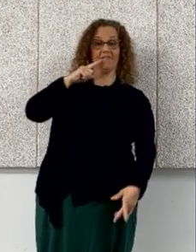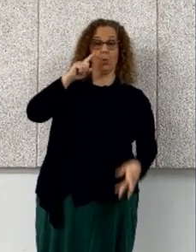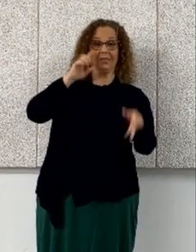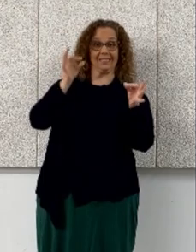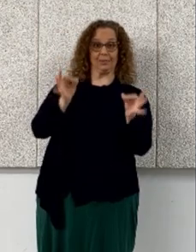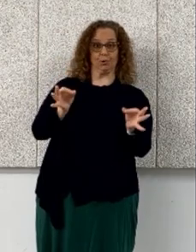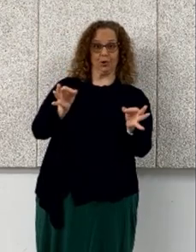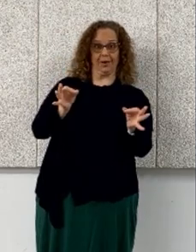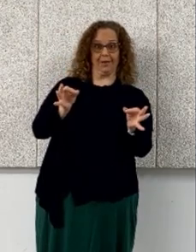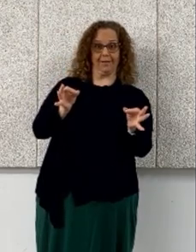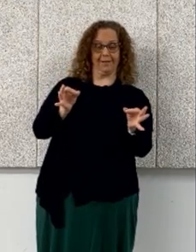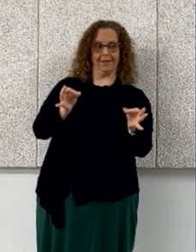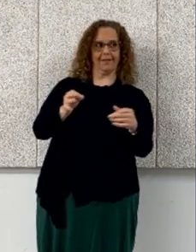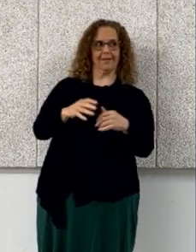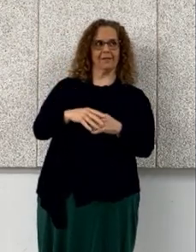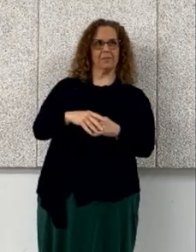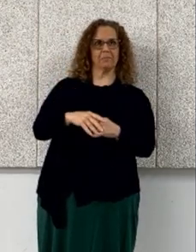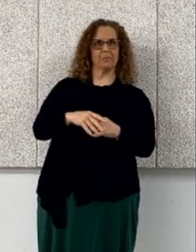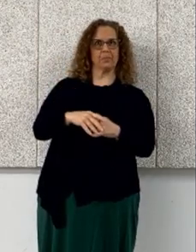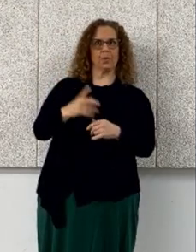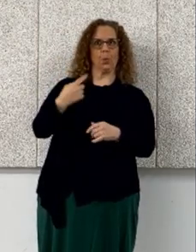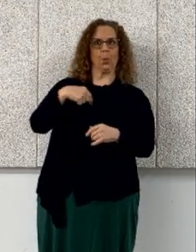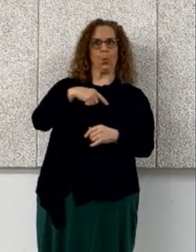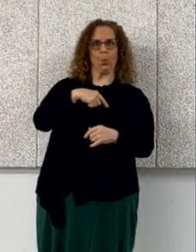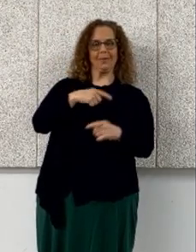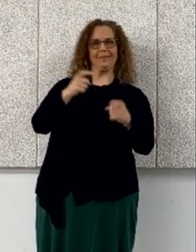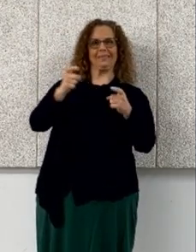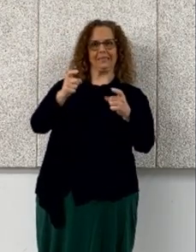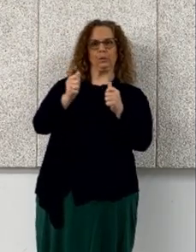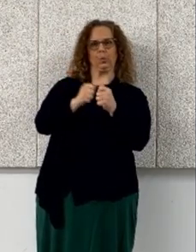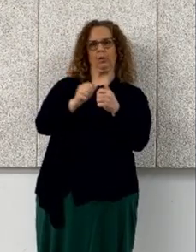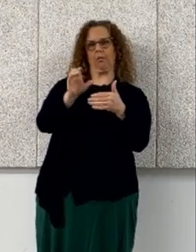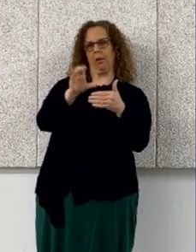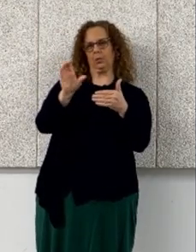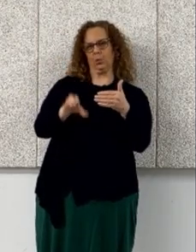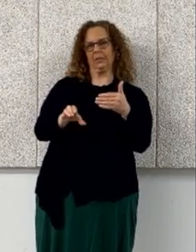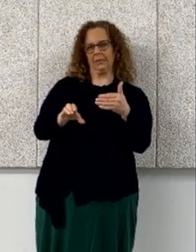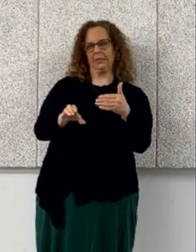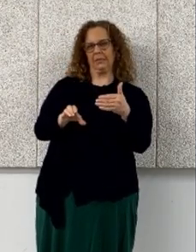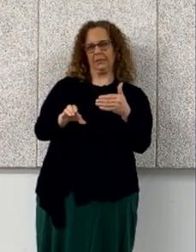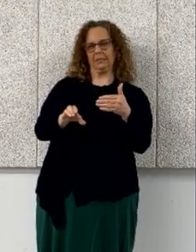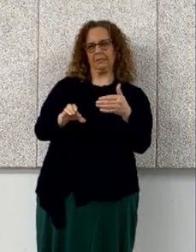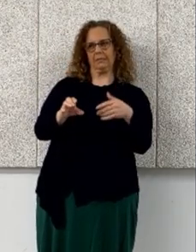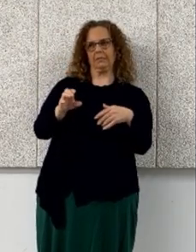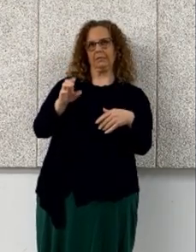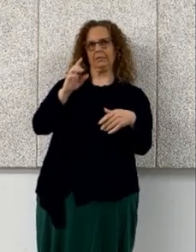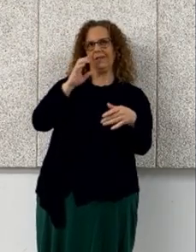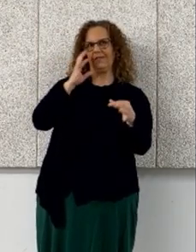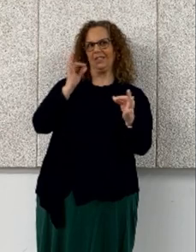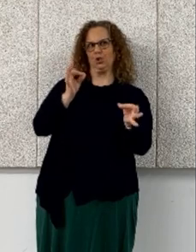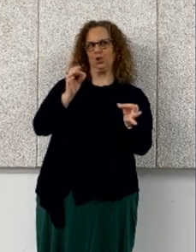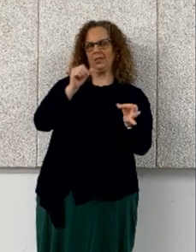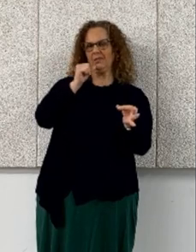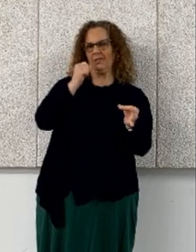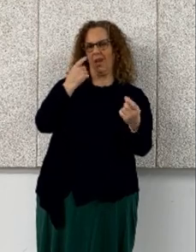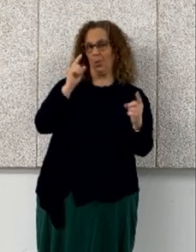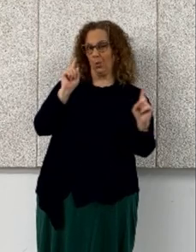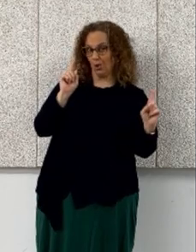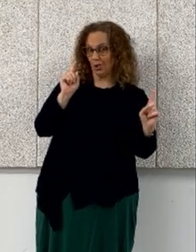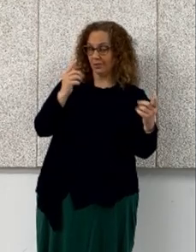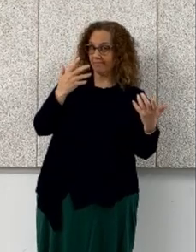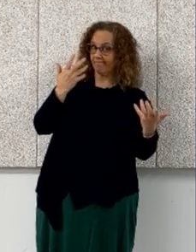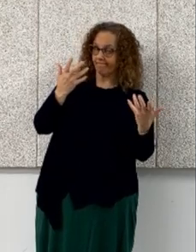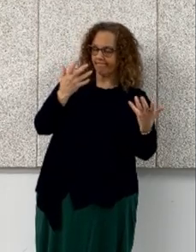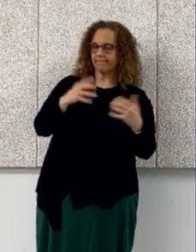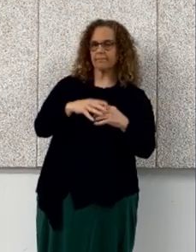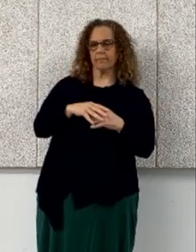We get to deal with the consequences of decisions that don't go as well as we would hope,